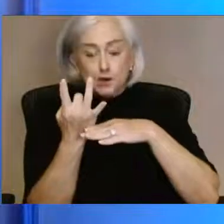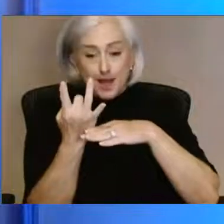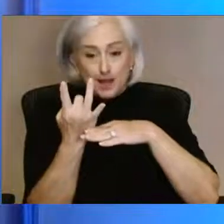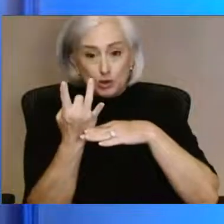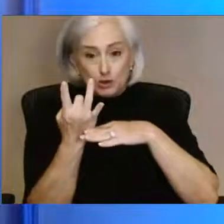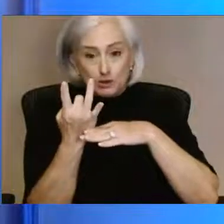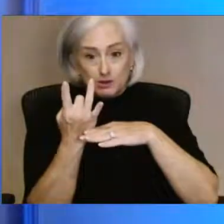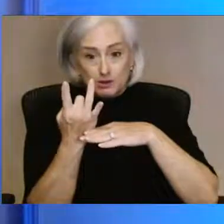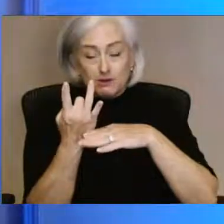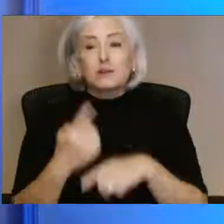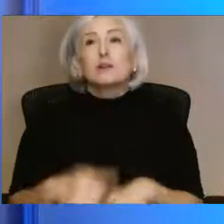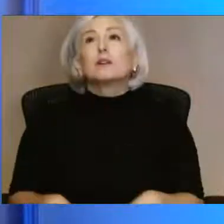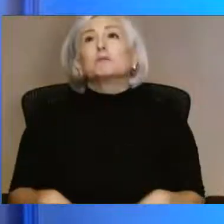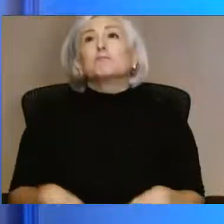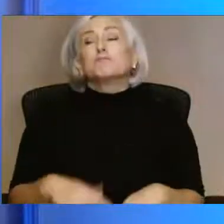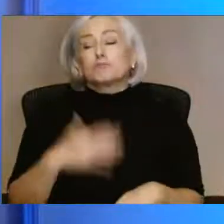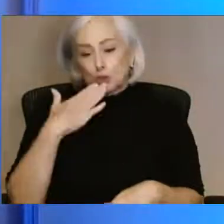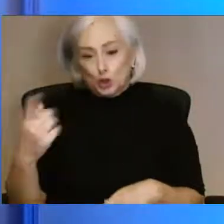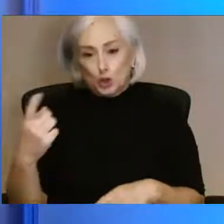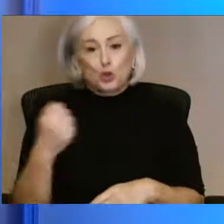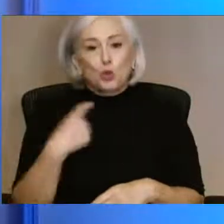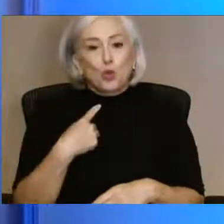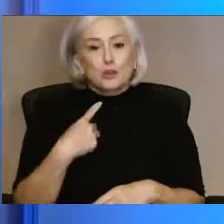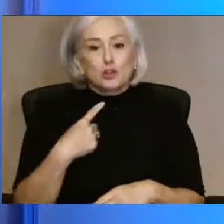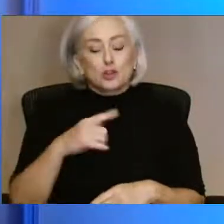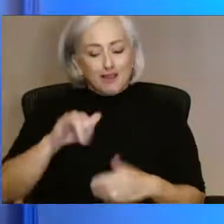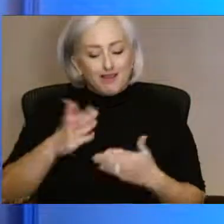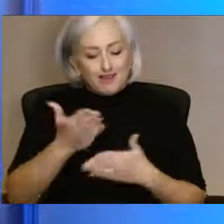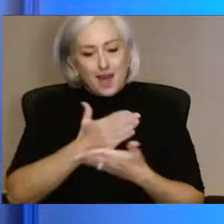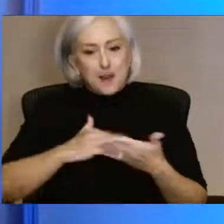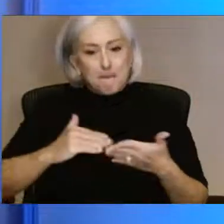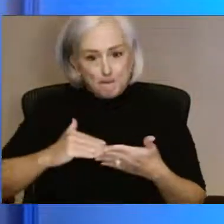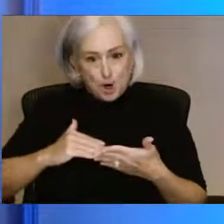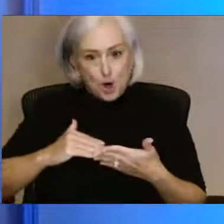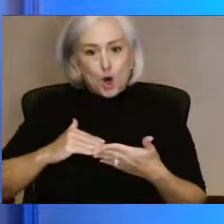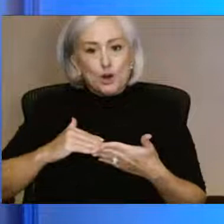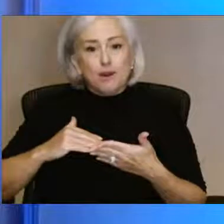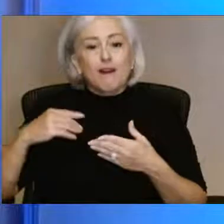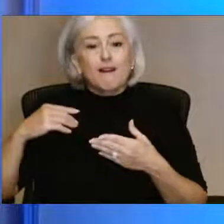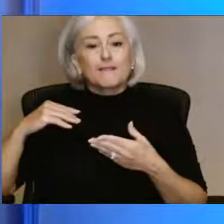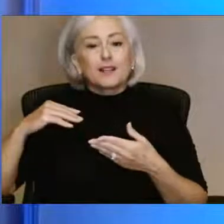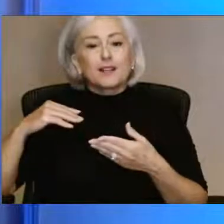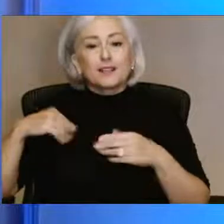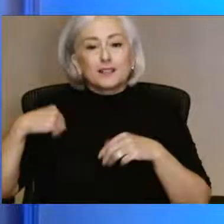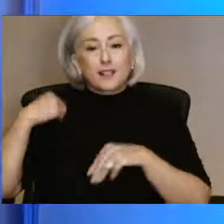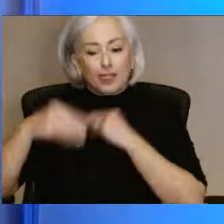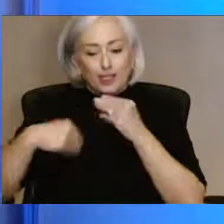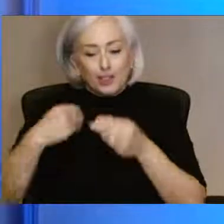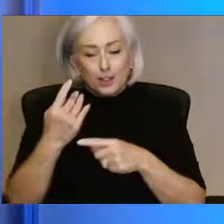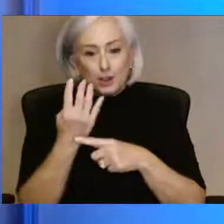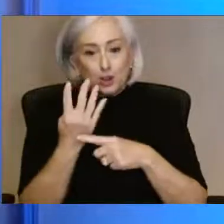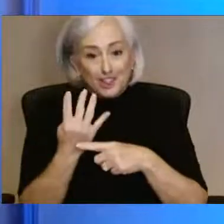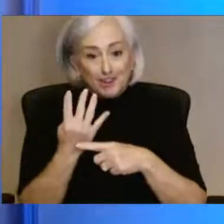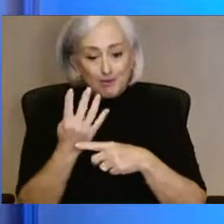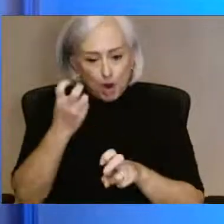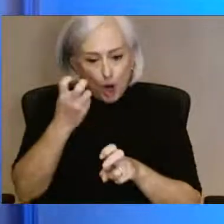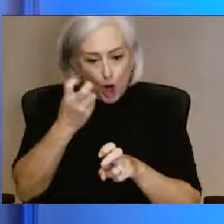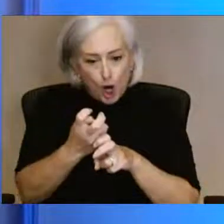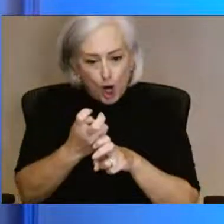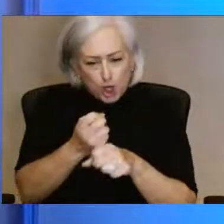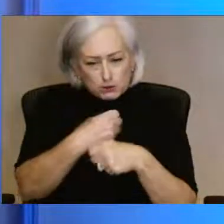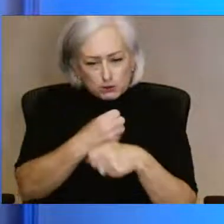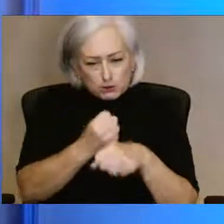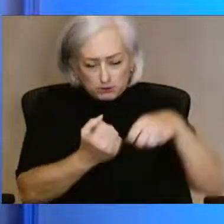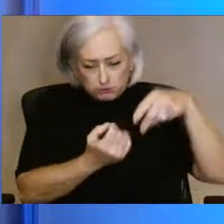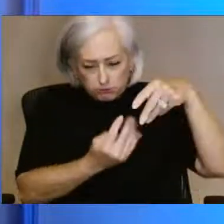So because that part of the genome was so difficult to assemble, it took a lot of new